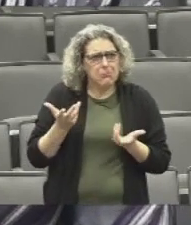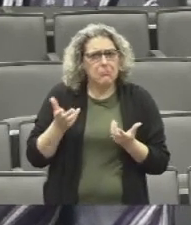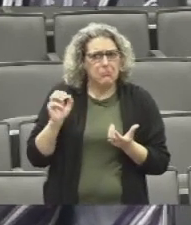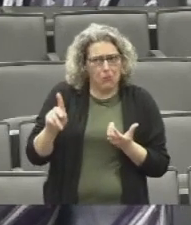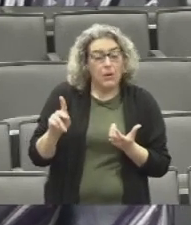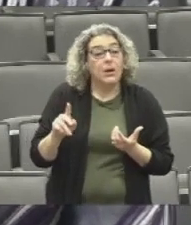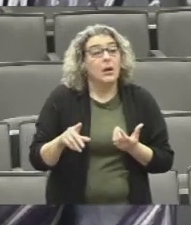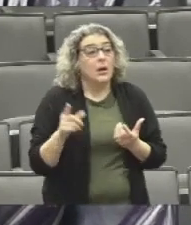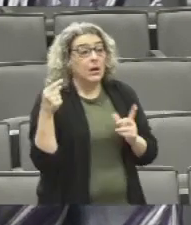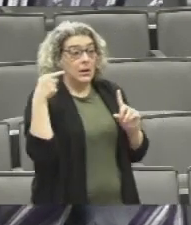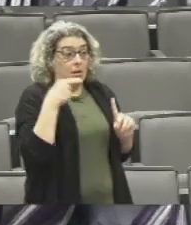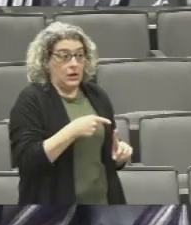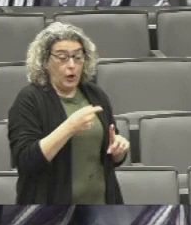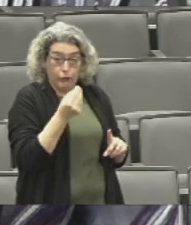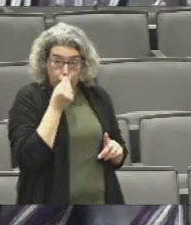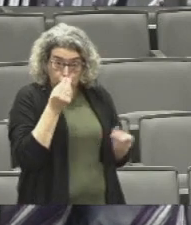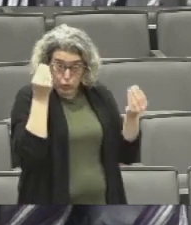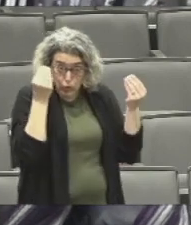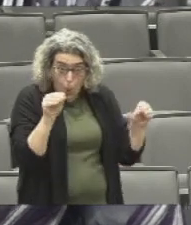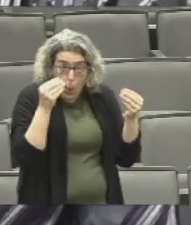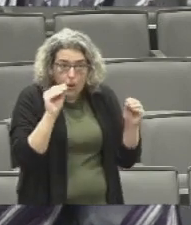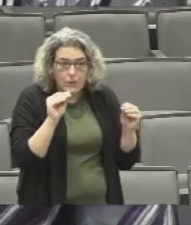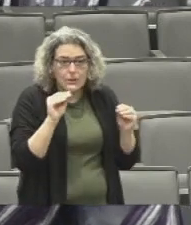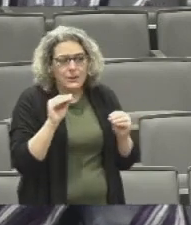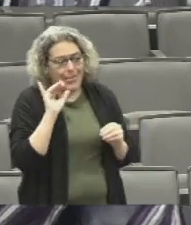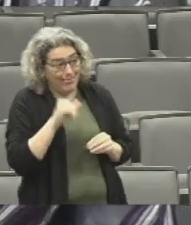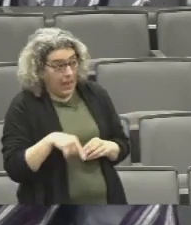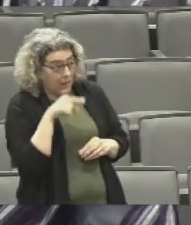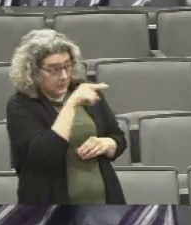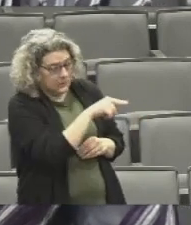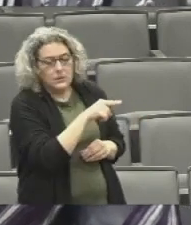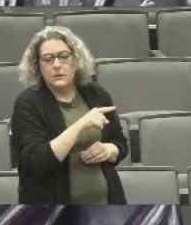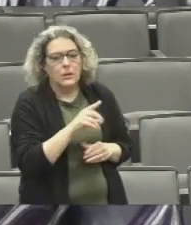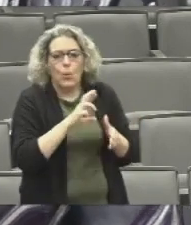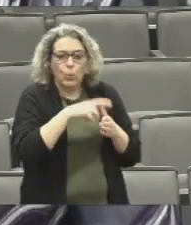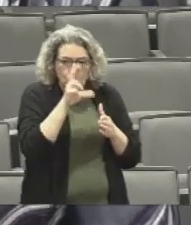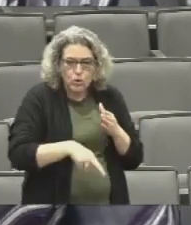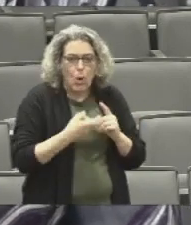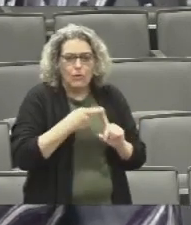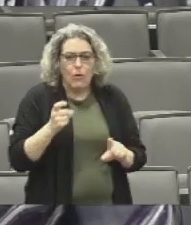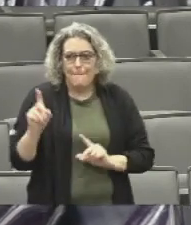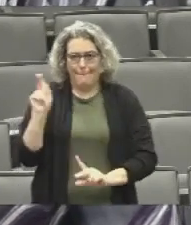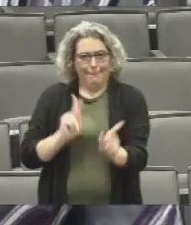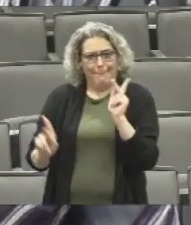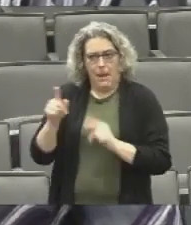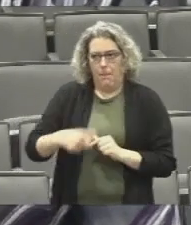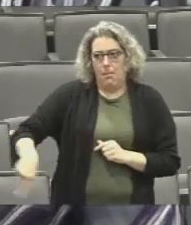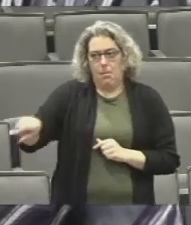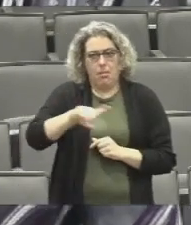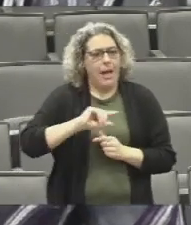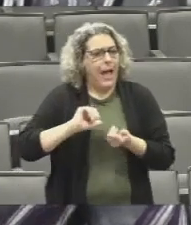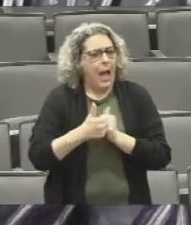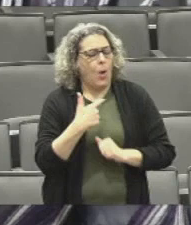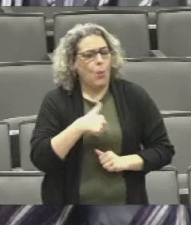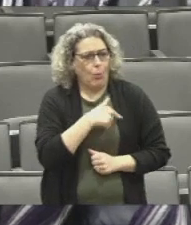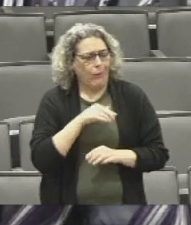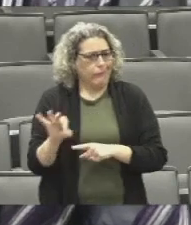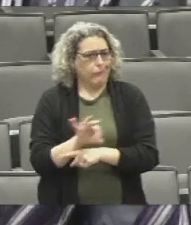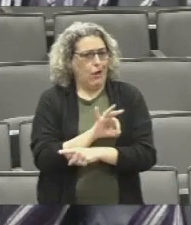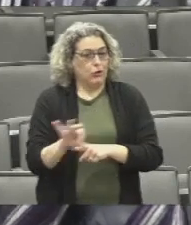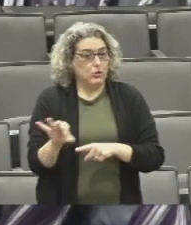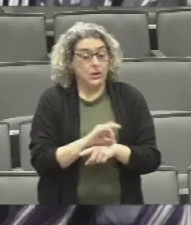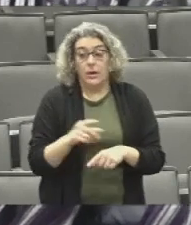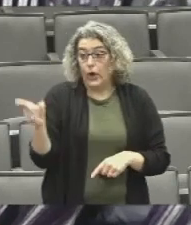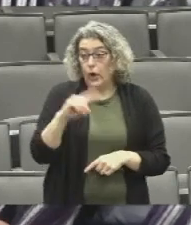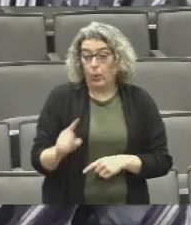going on in the grocery store often is an action of how people function. And I do think once they heard